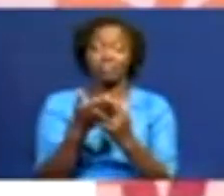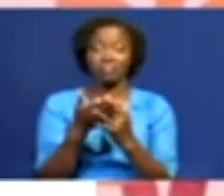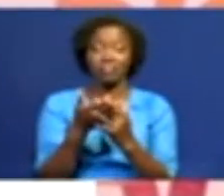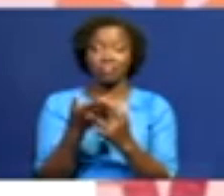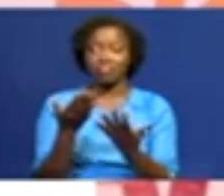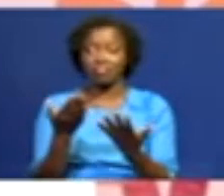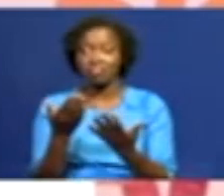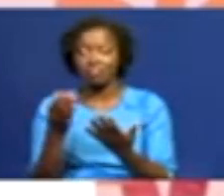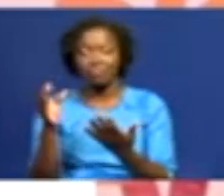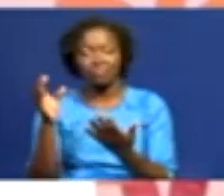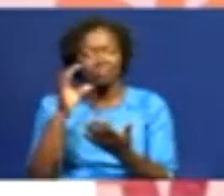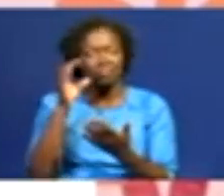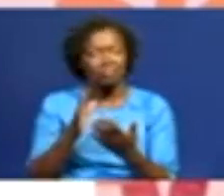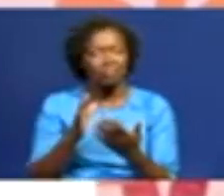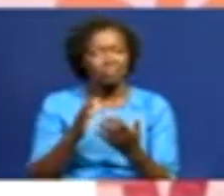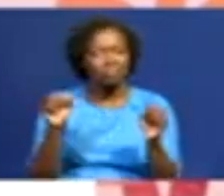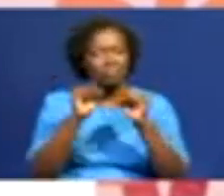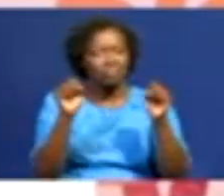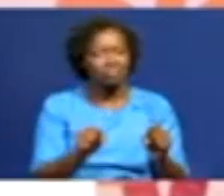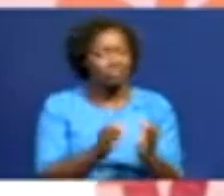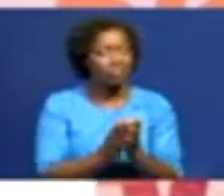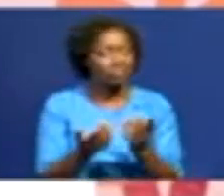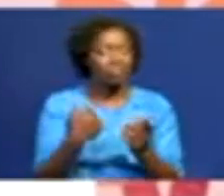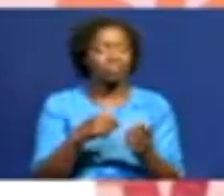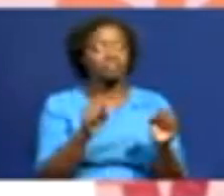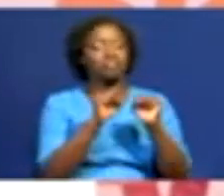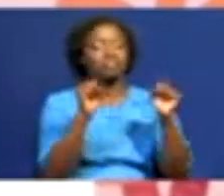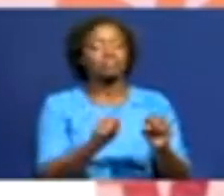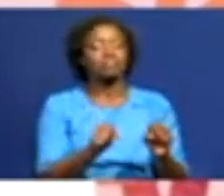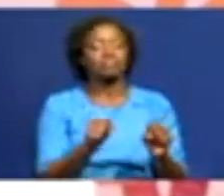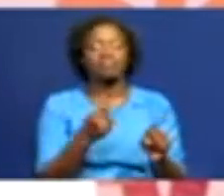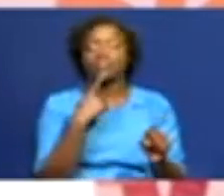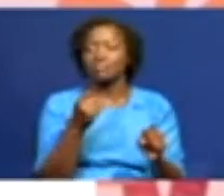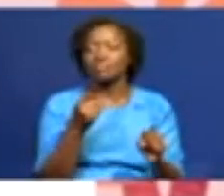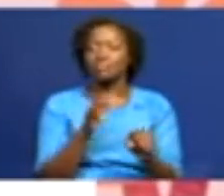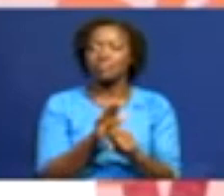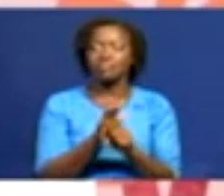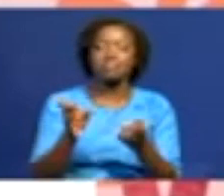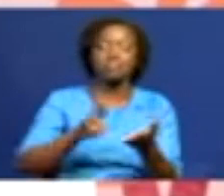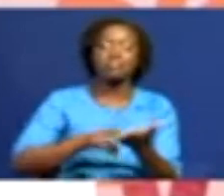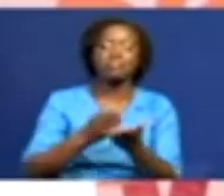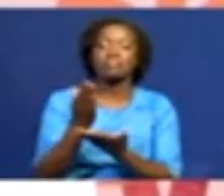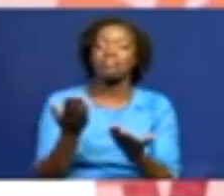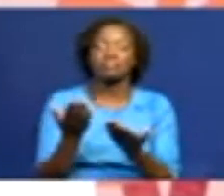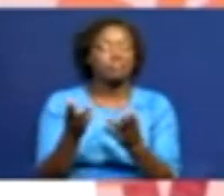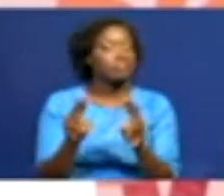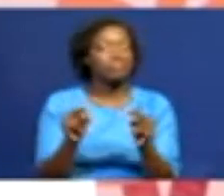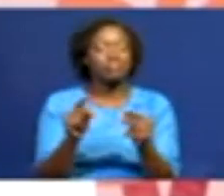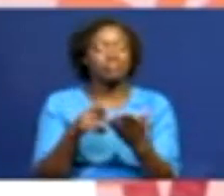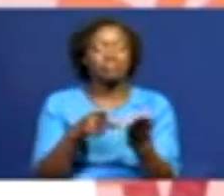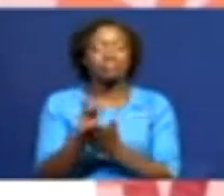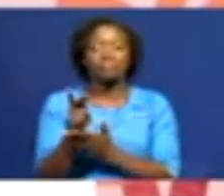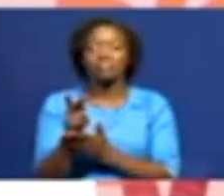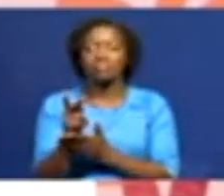client's core system is and our system, and therefore you don't need a lot of replicated approvals. Once what you approve for payments